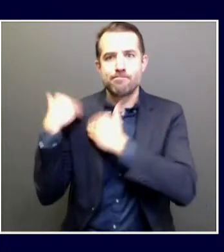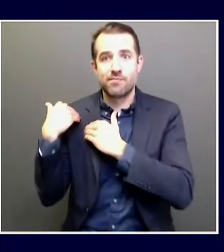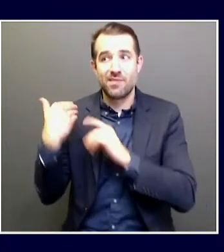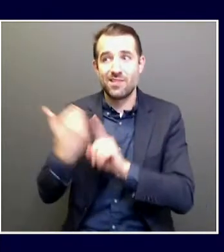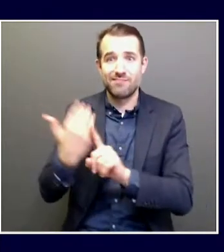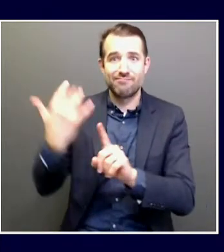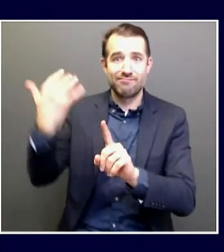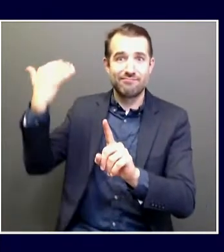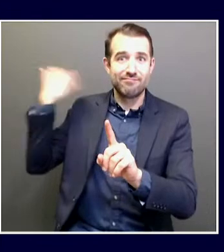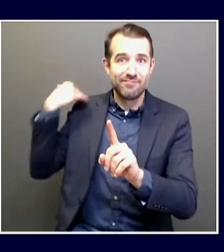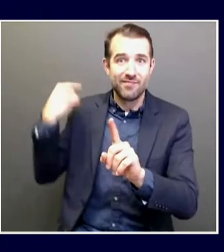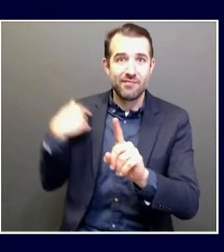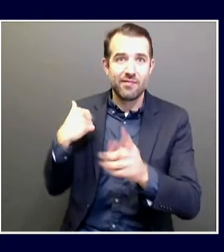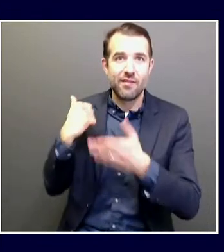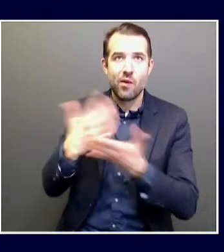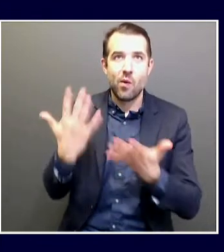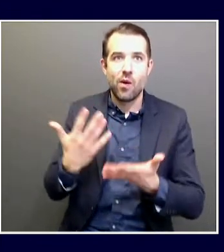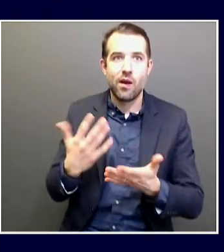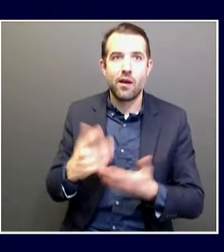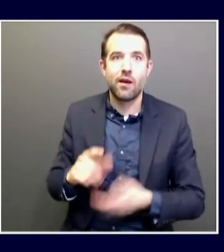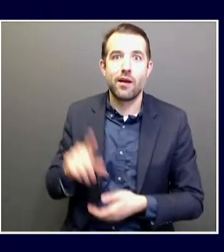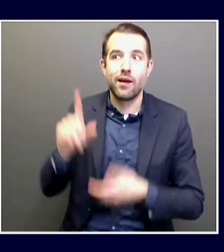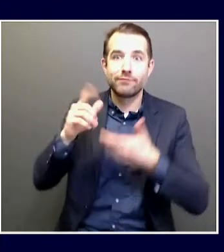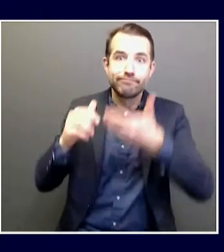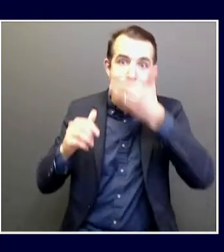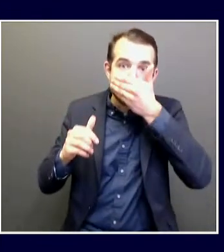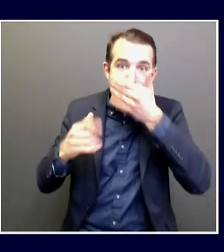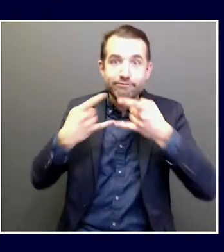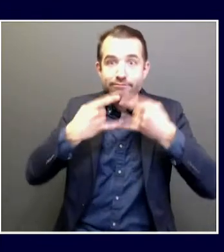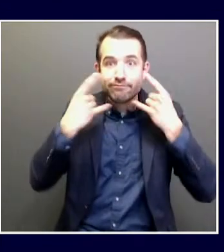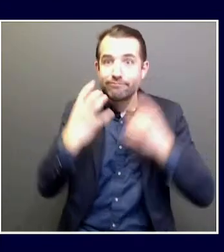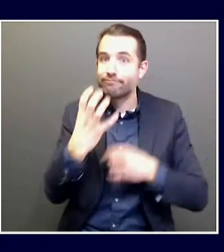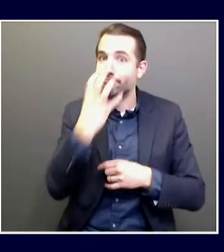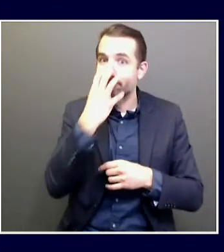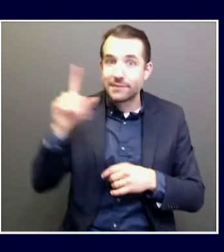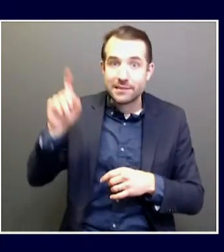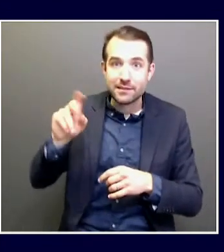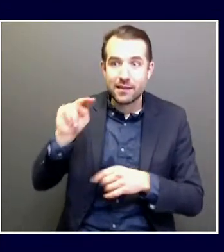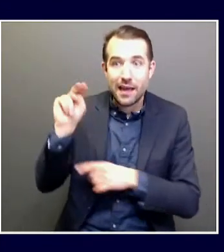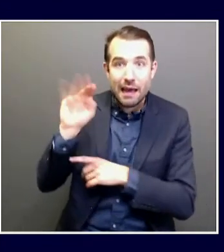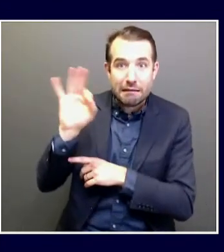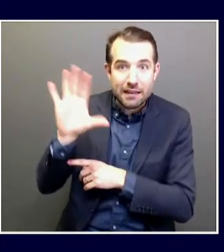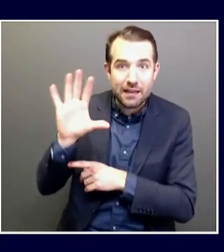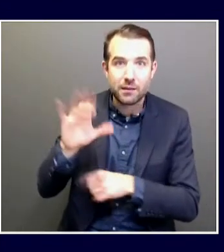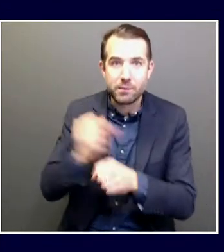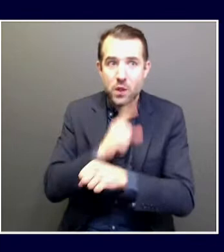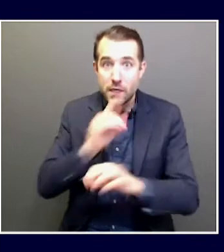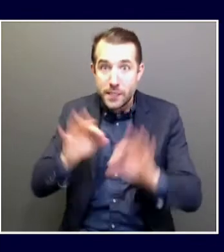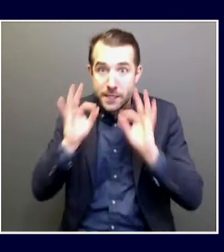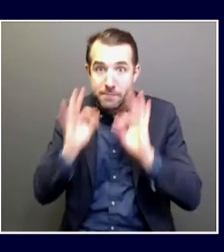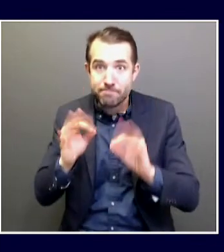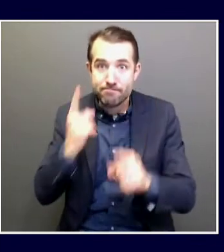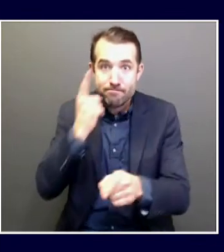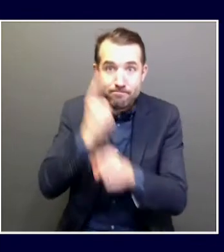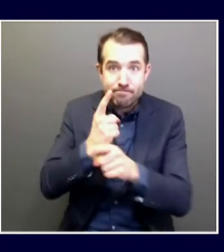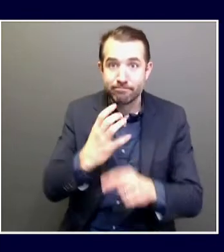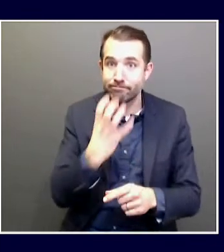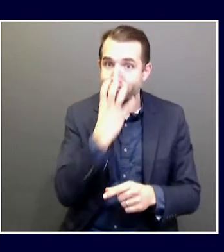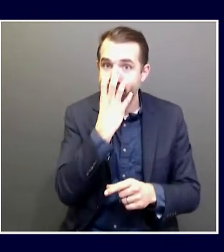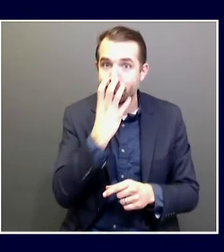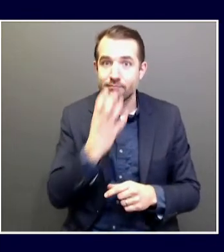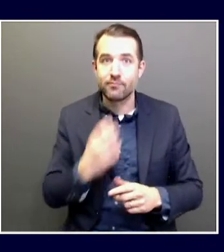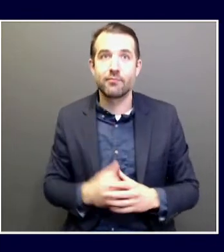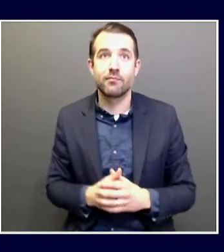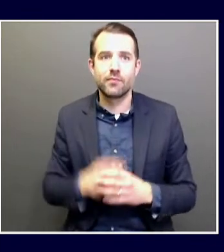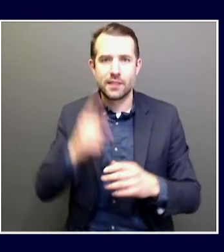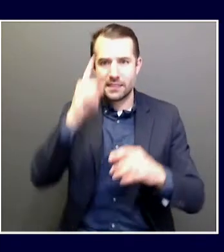healthcare workers fit tested so they could enjoy the benefits of an N95 mask. They've been instrumental in our logistics framework